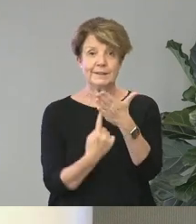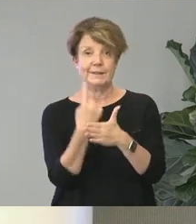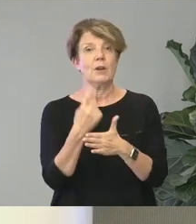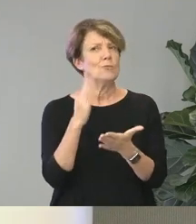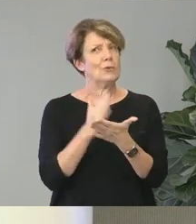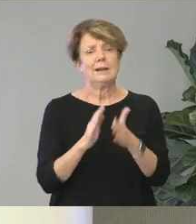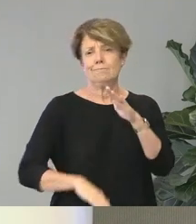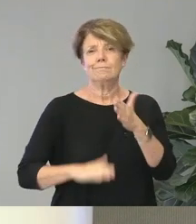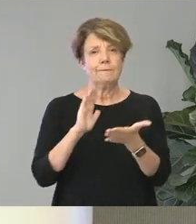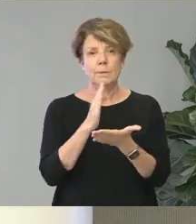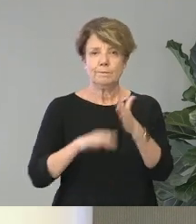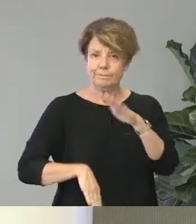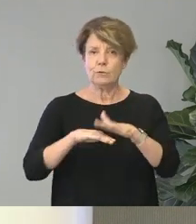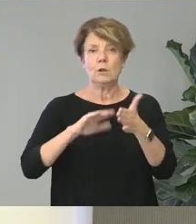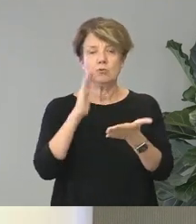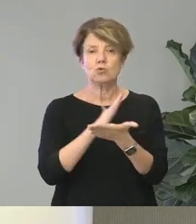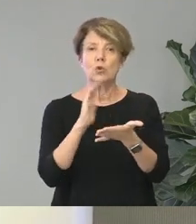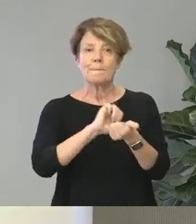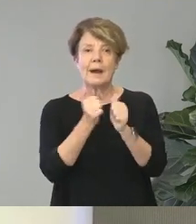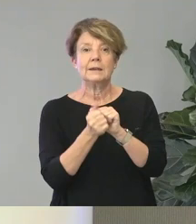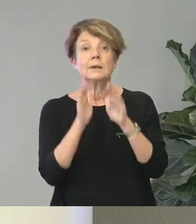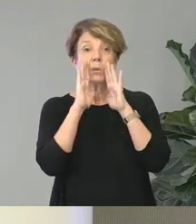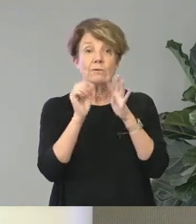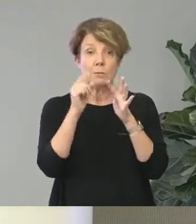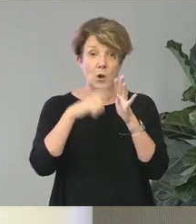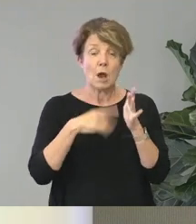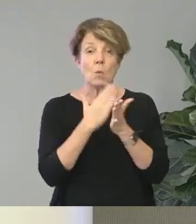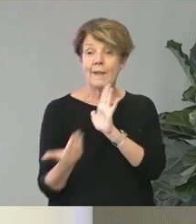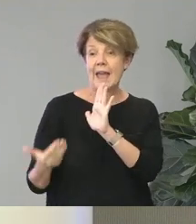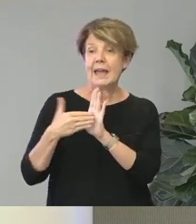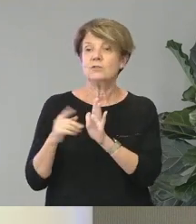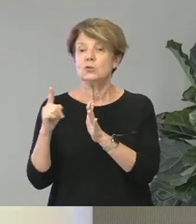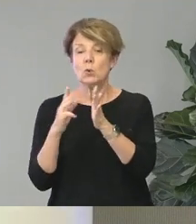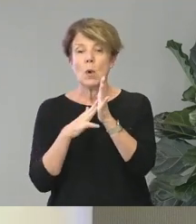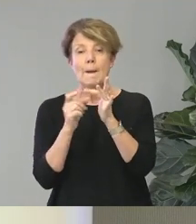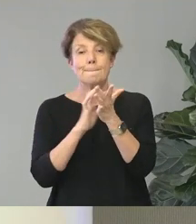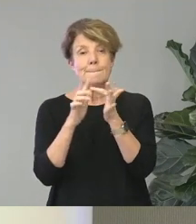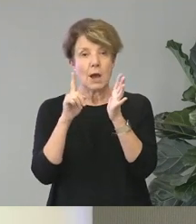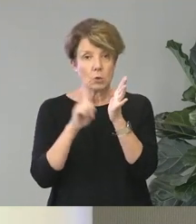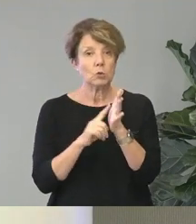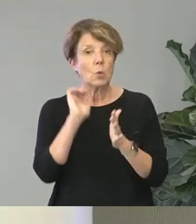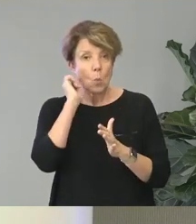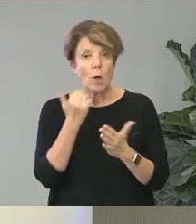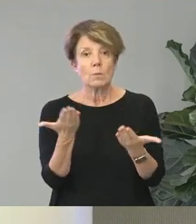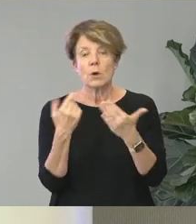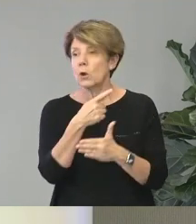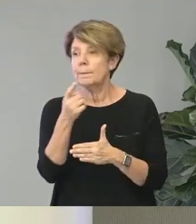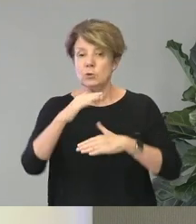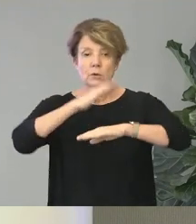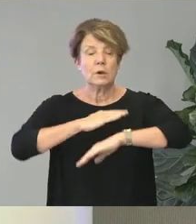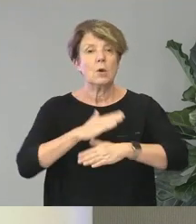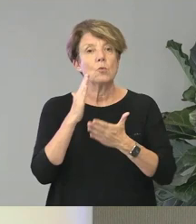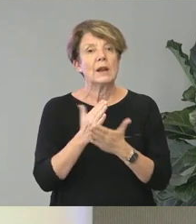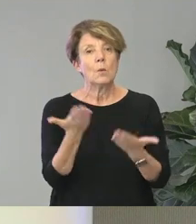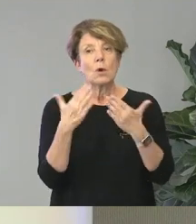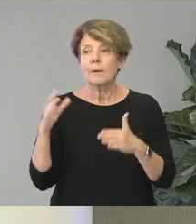in a wonderful project. And I add to Michael's warm welcome to country an acknowledgement on behalf of the Australian Human